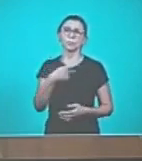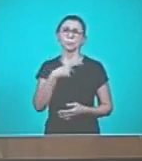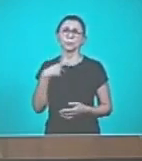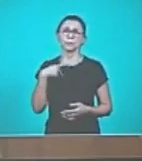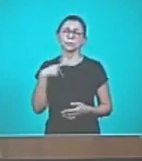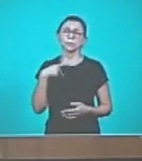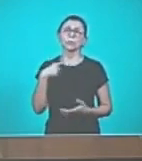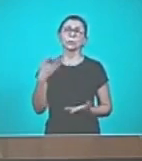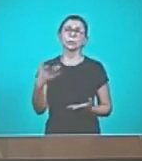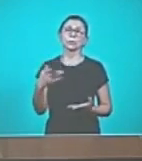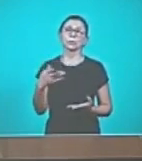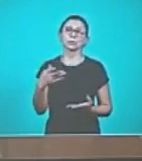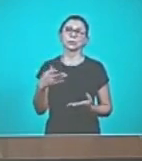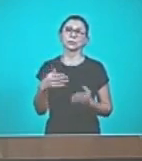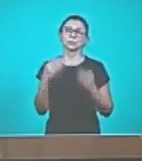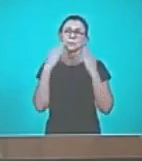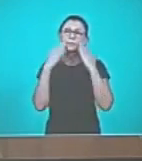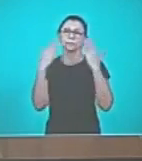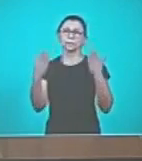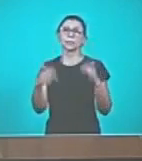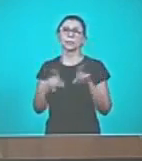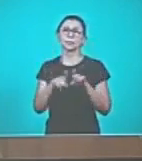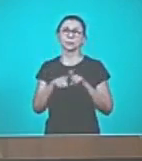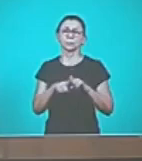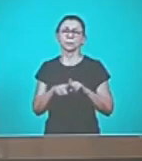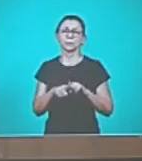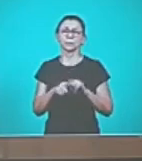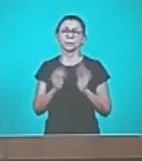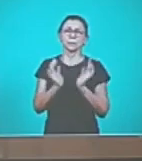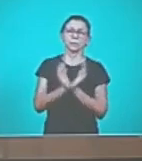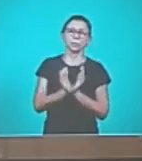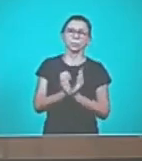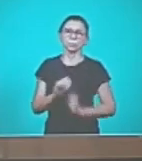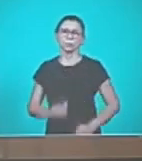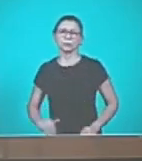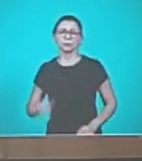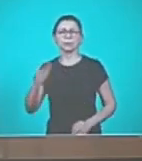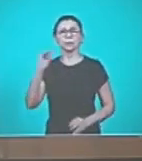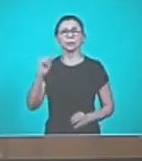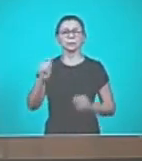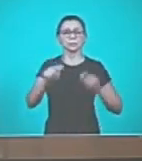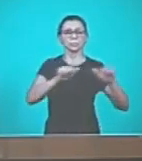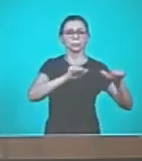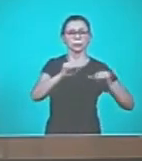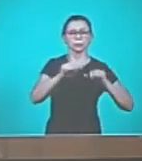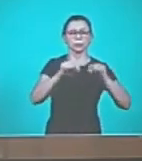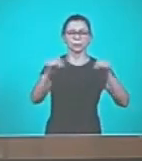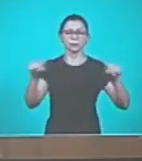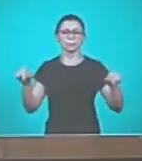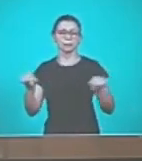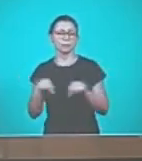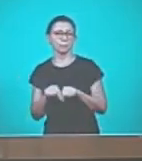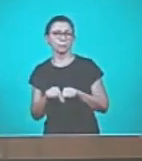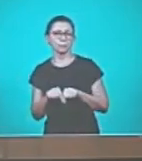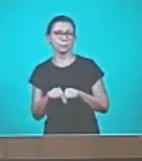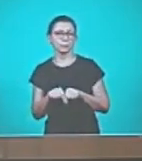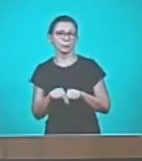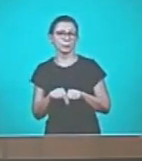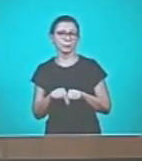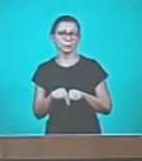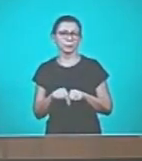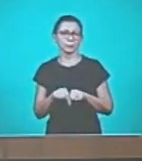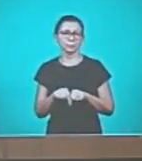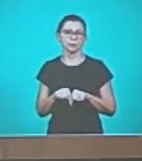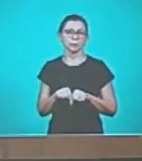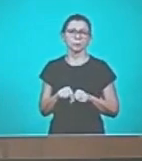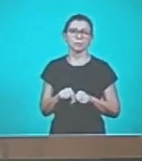some deacons, the introduction of children, change of classes. So there's always lots to be done